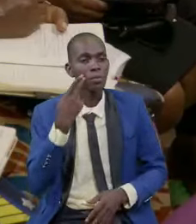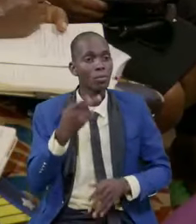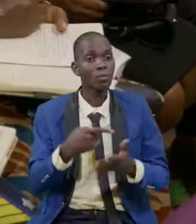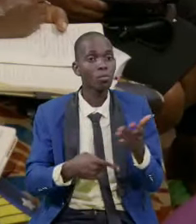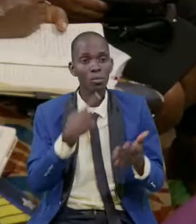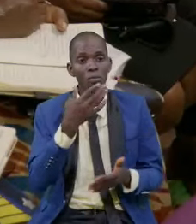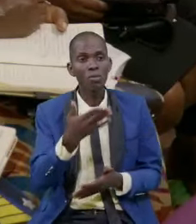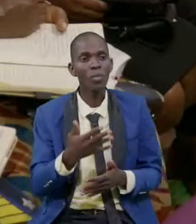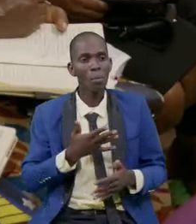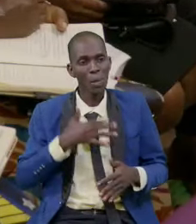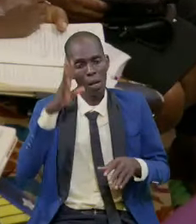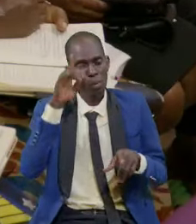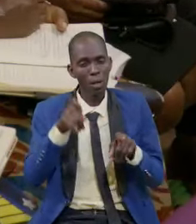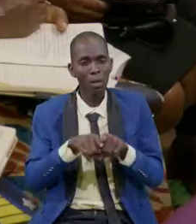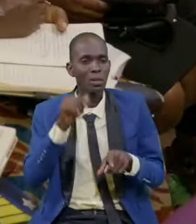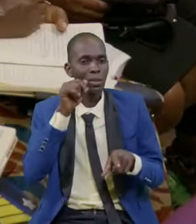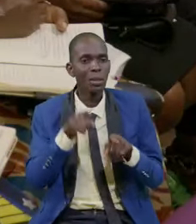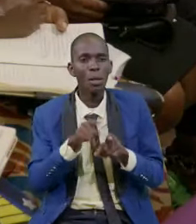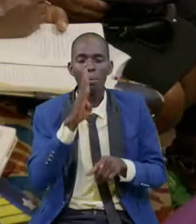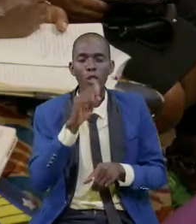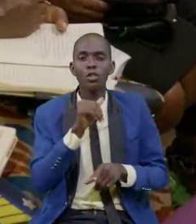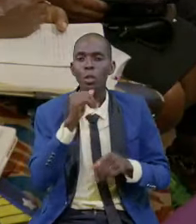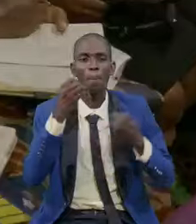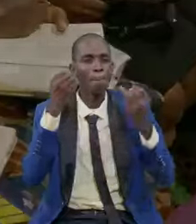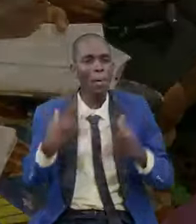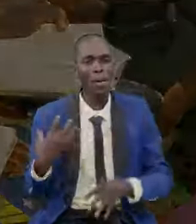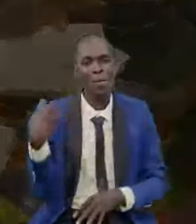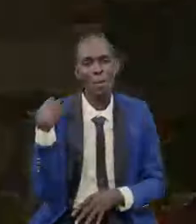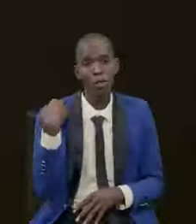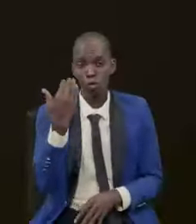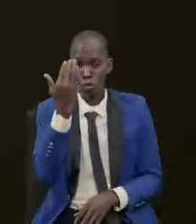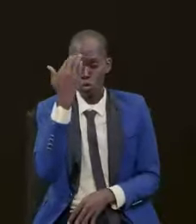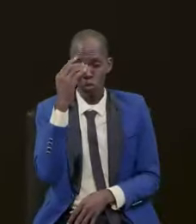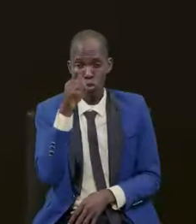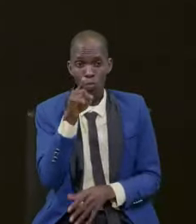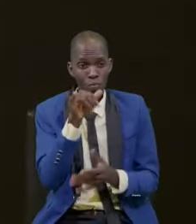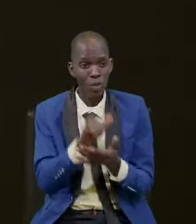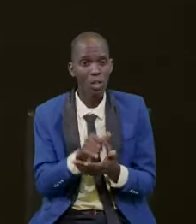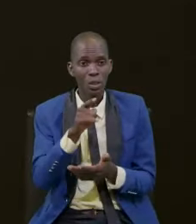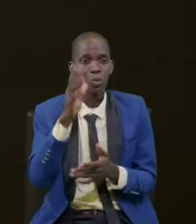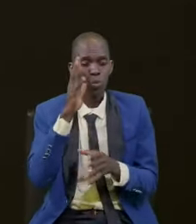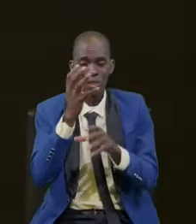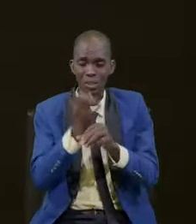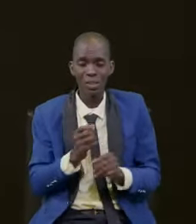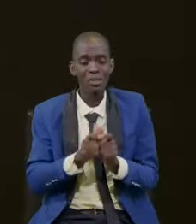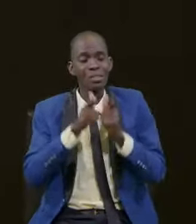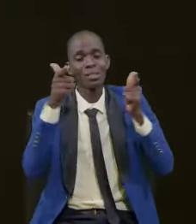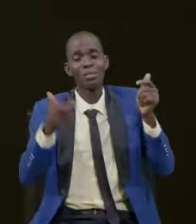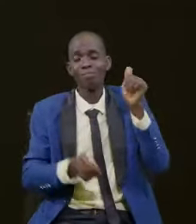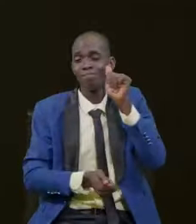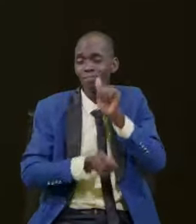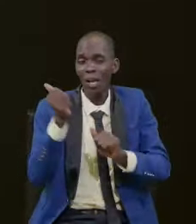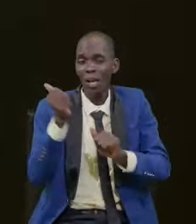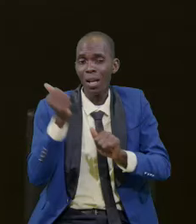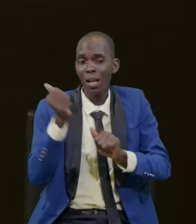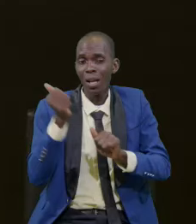not many masters, knowing that we shall receive the greater condemnation. Because